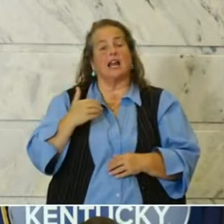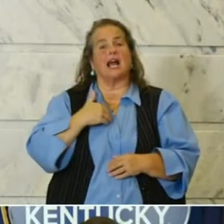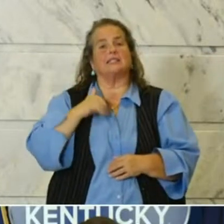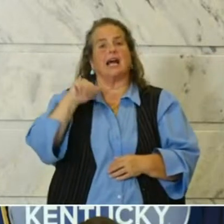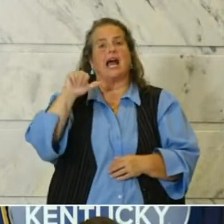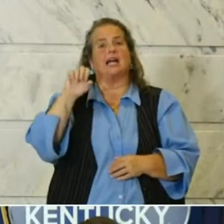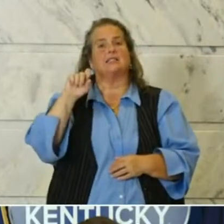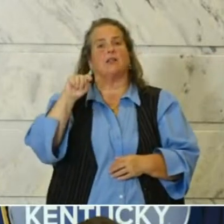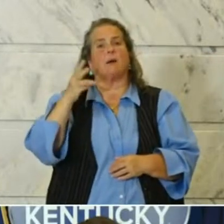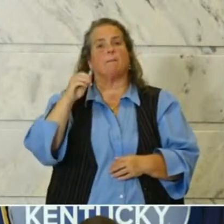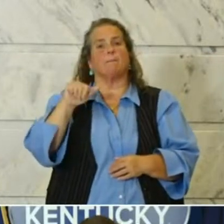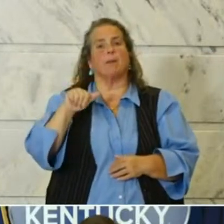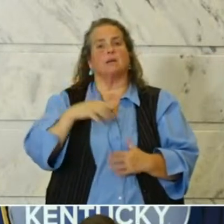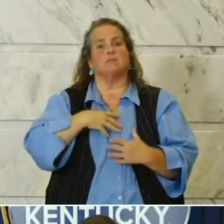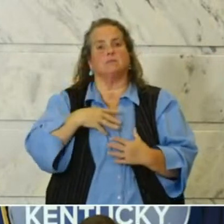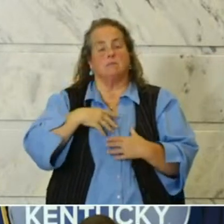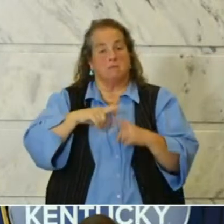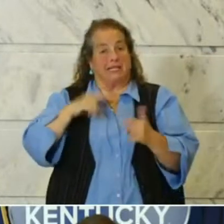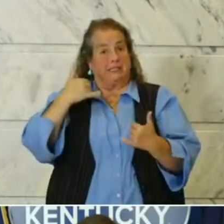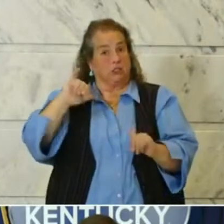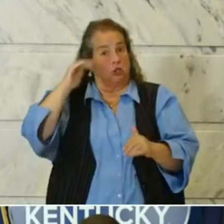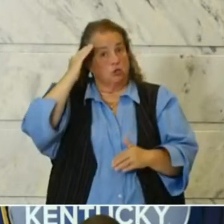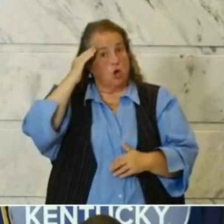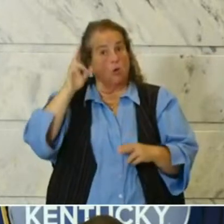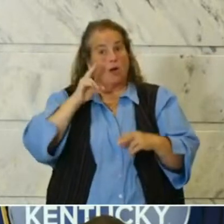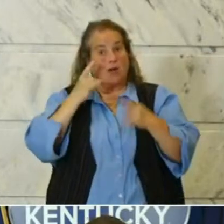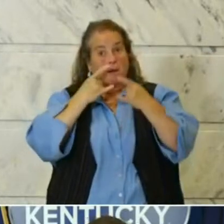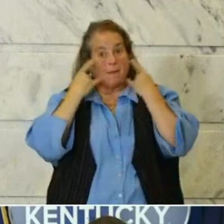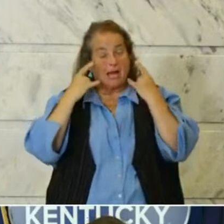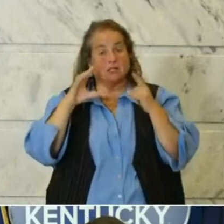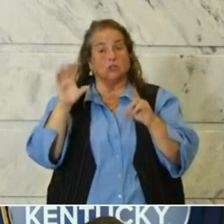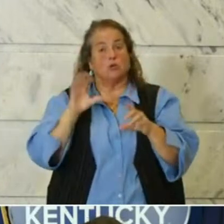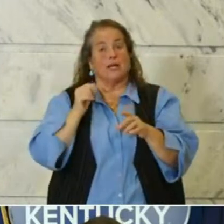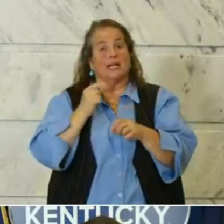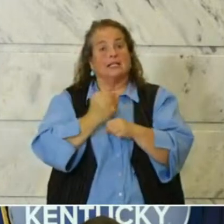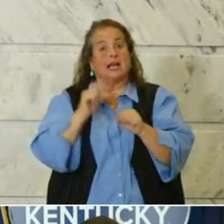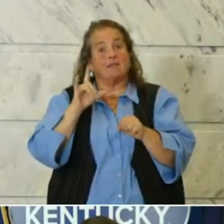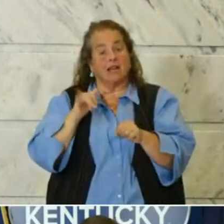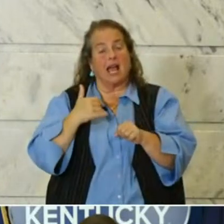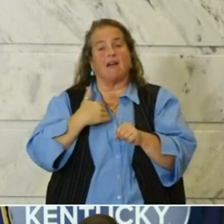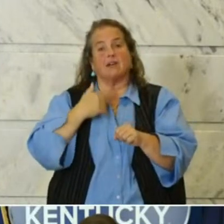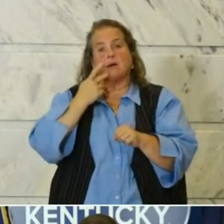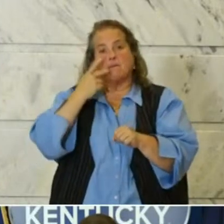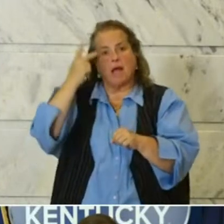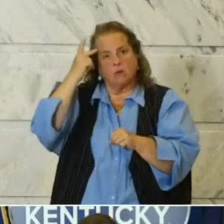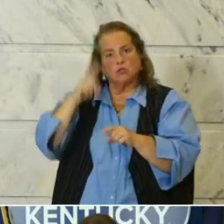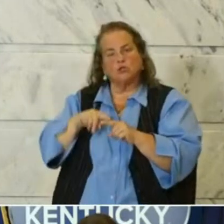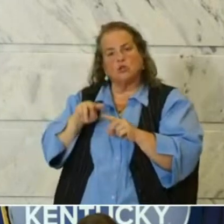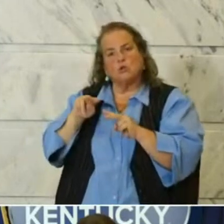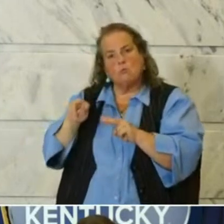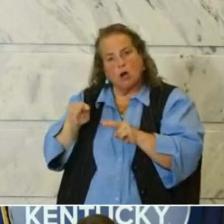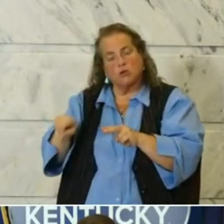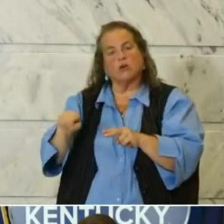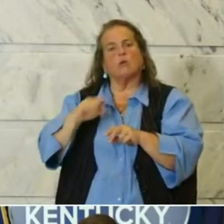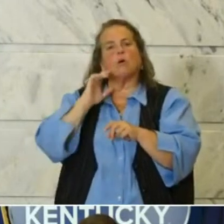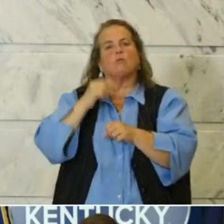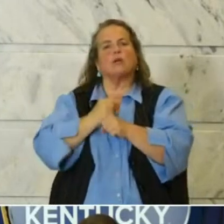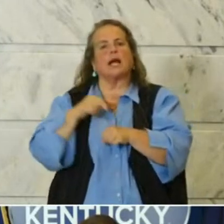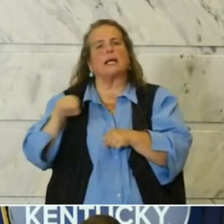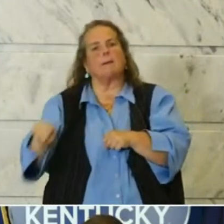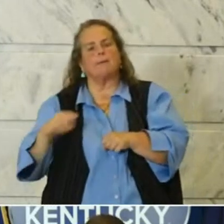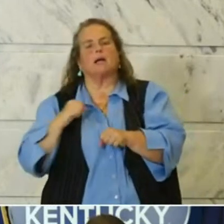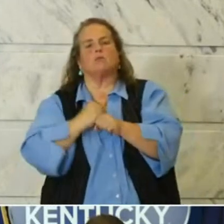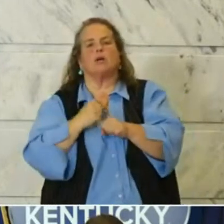asthma, but still knows that wearing a mask and doing it safely, having his parents around to monitor, protects him and